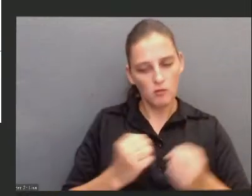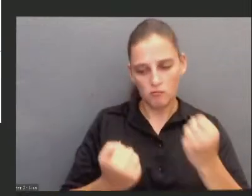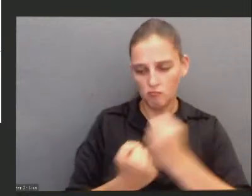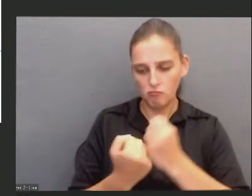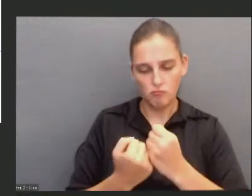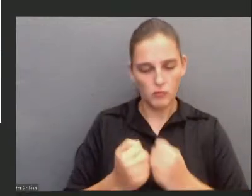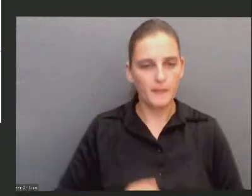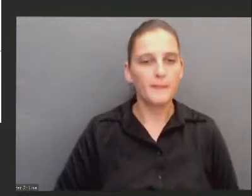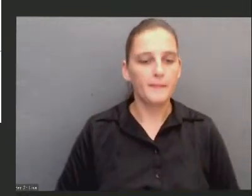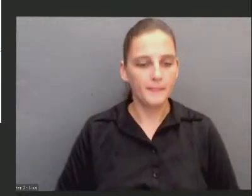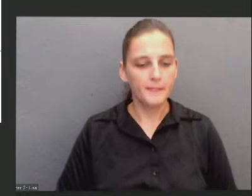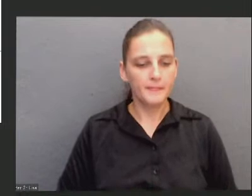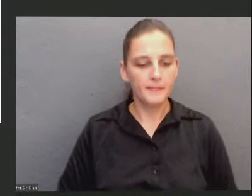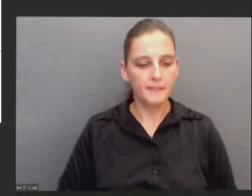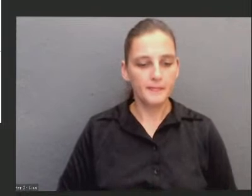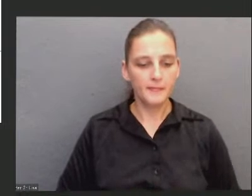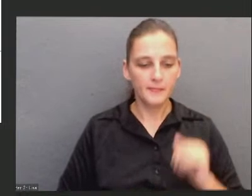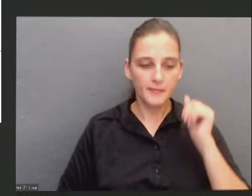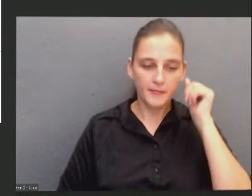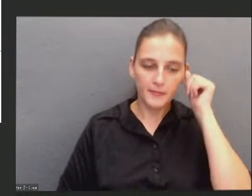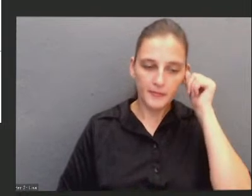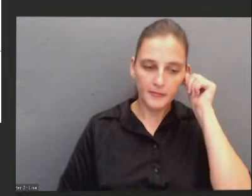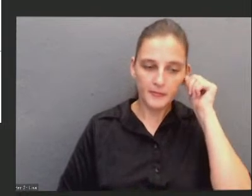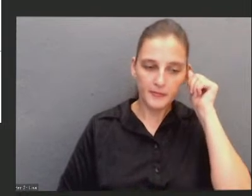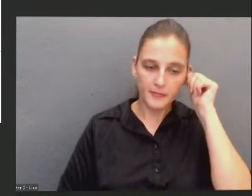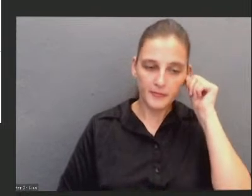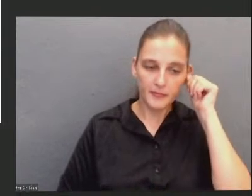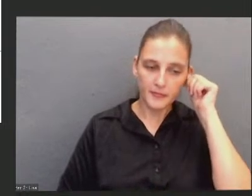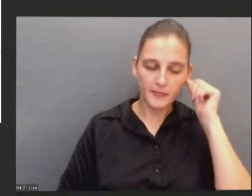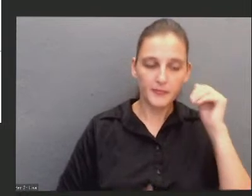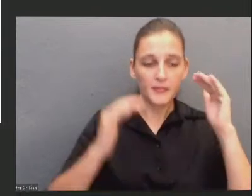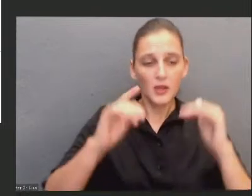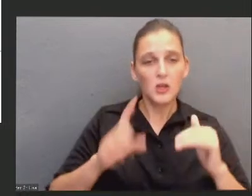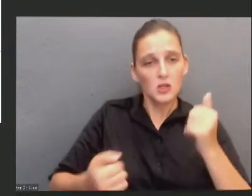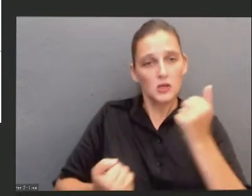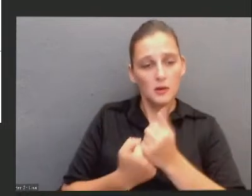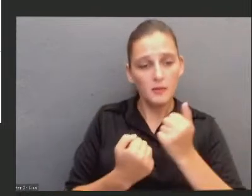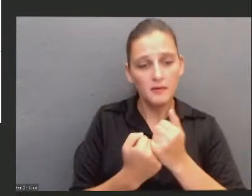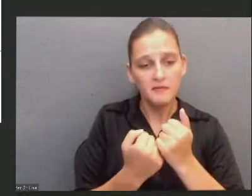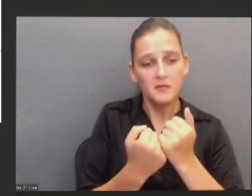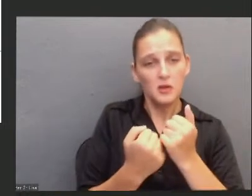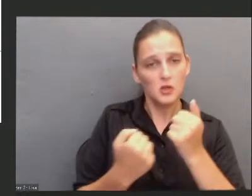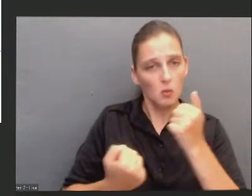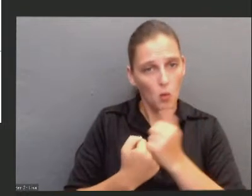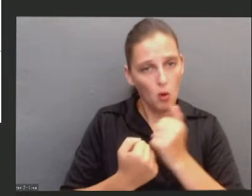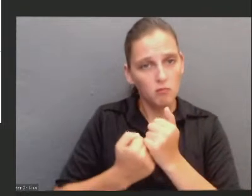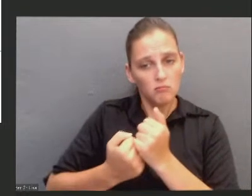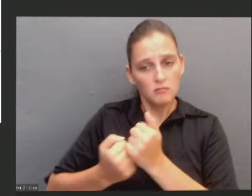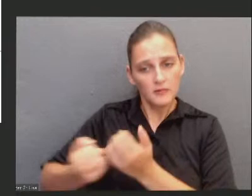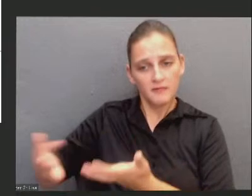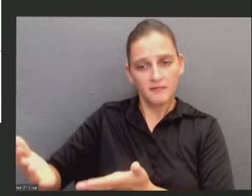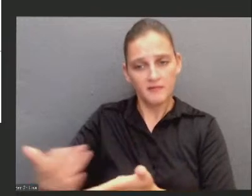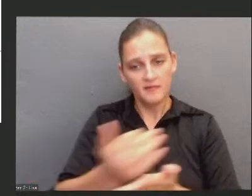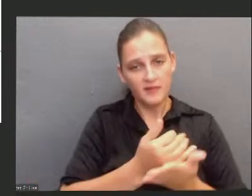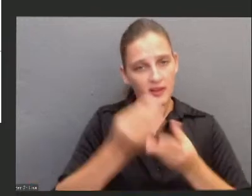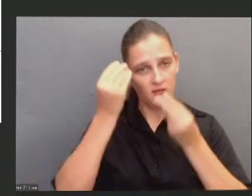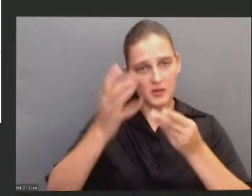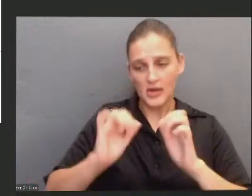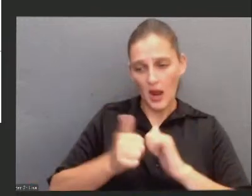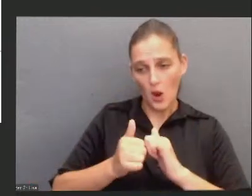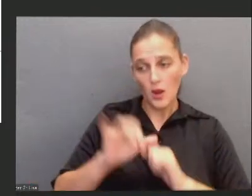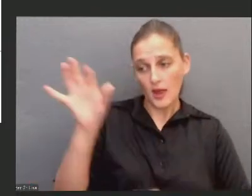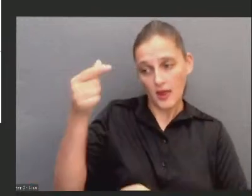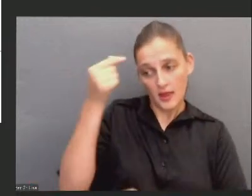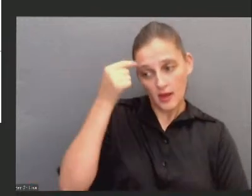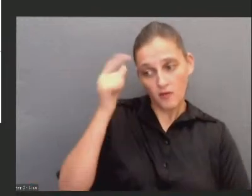slide. To support the collection of robust and standardized data, the federal government really should provide funding or